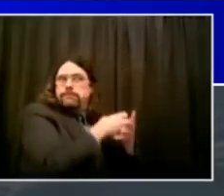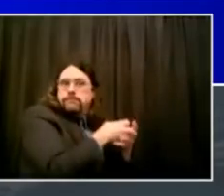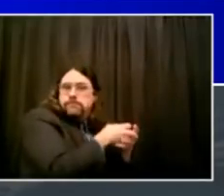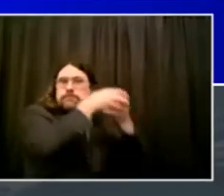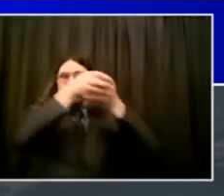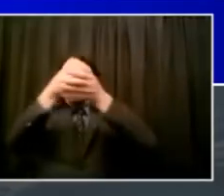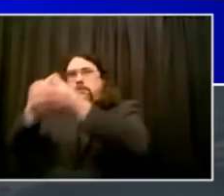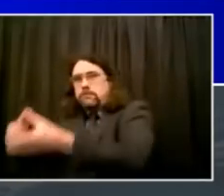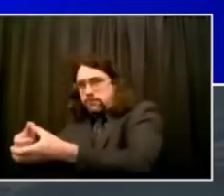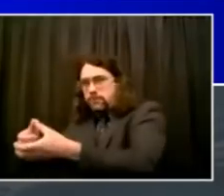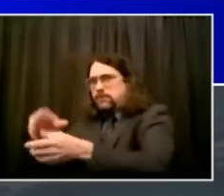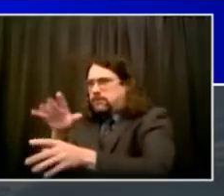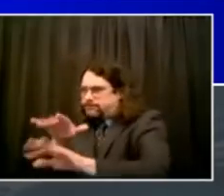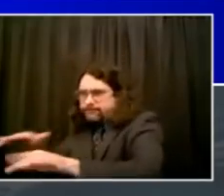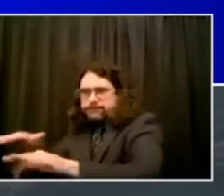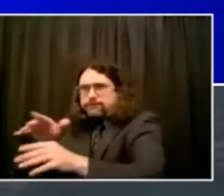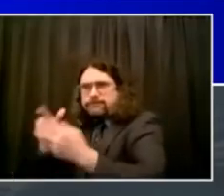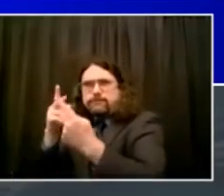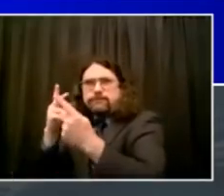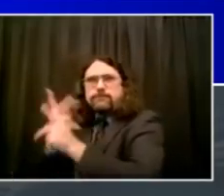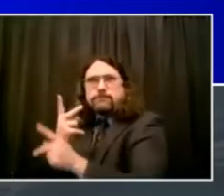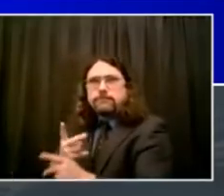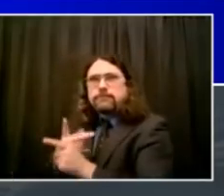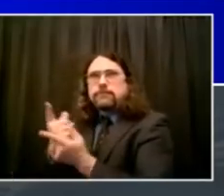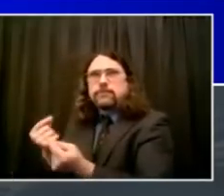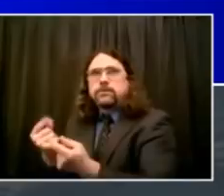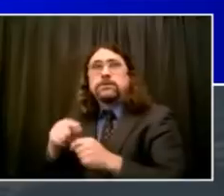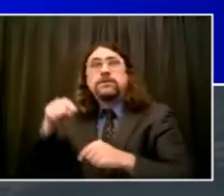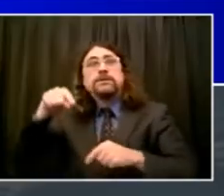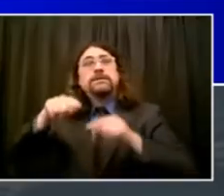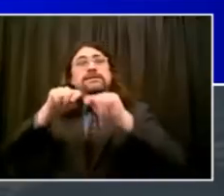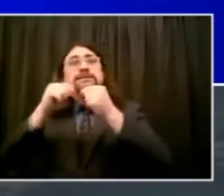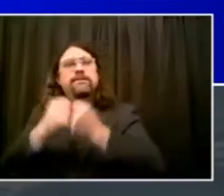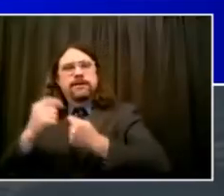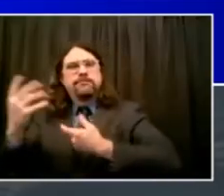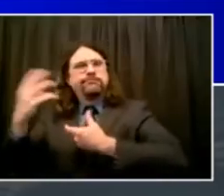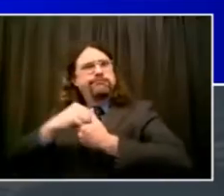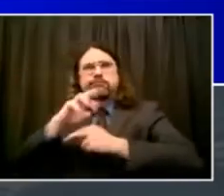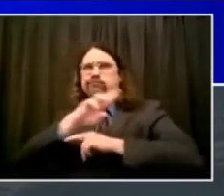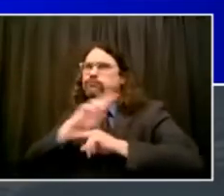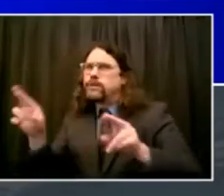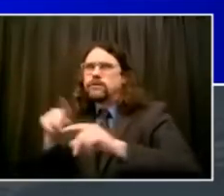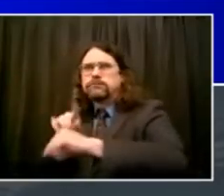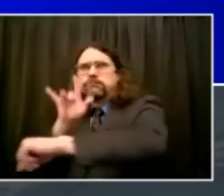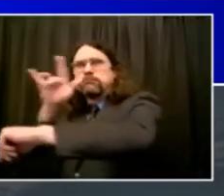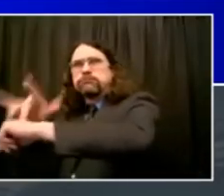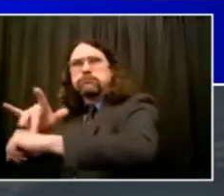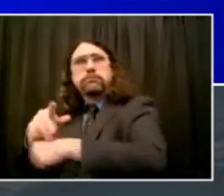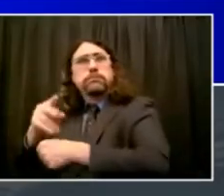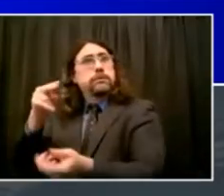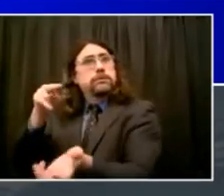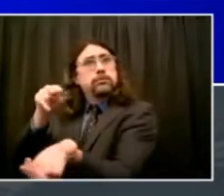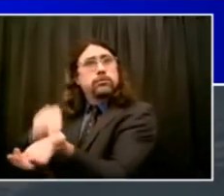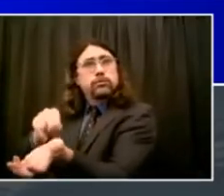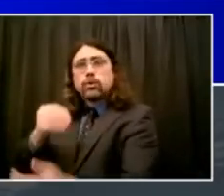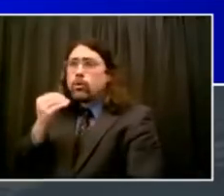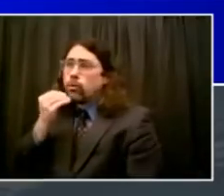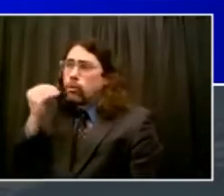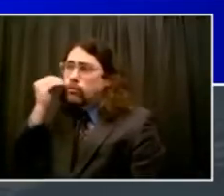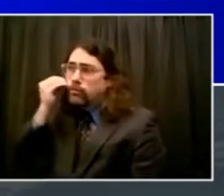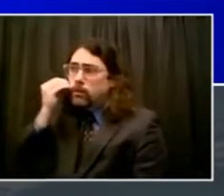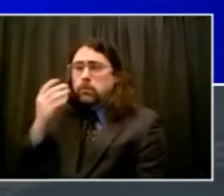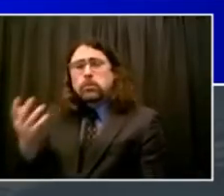facilities. So the second there's any sign of a problem, this team can go in, can oversee